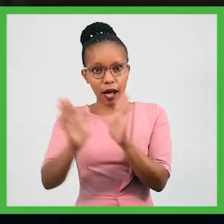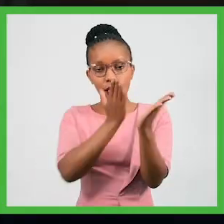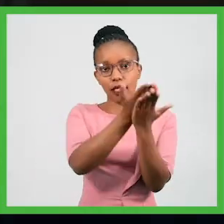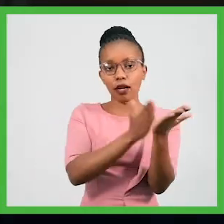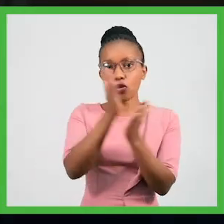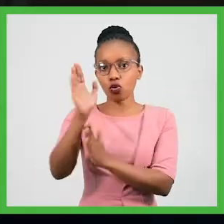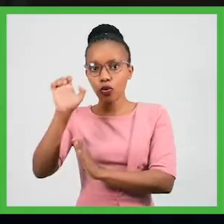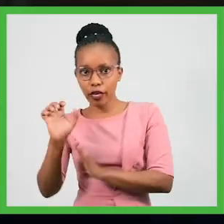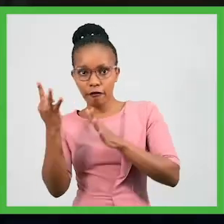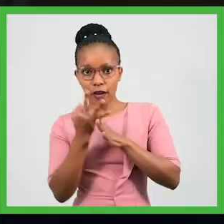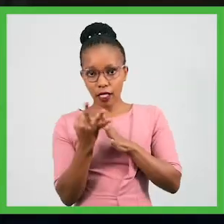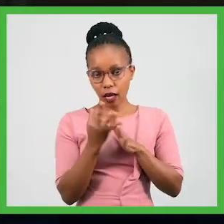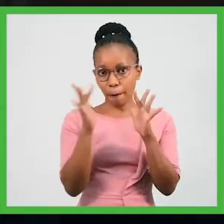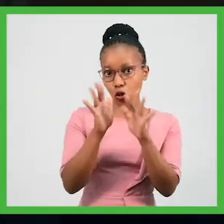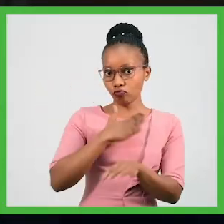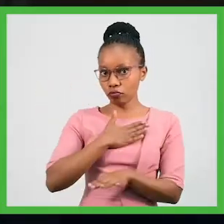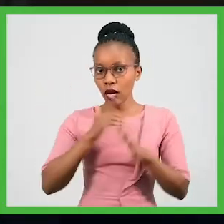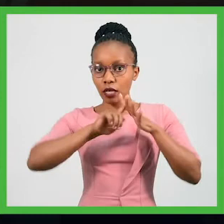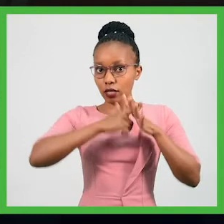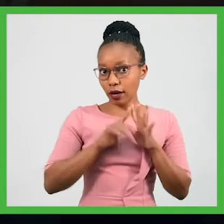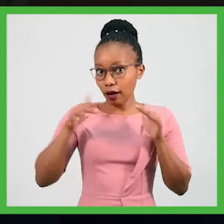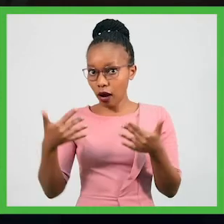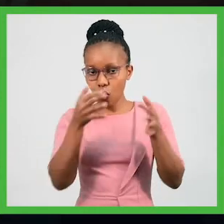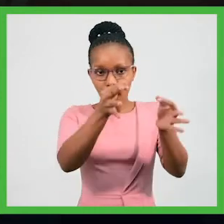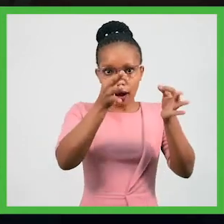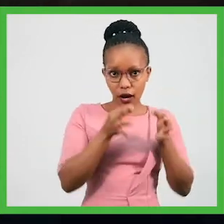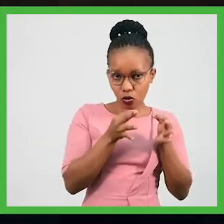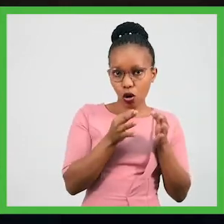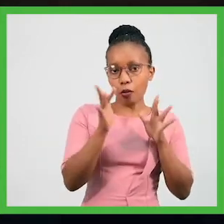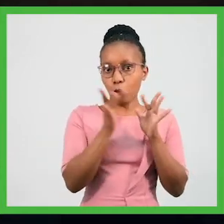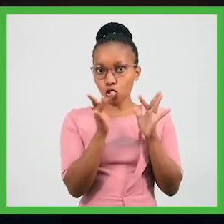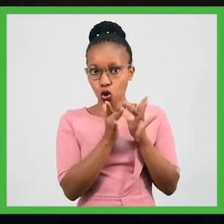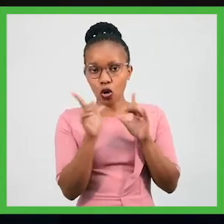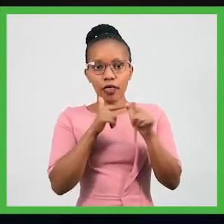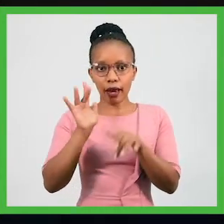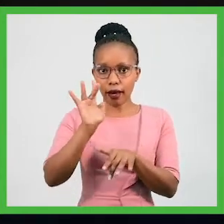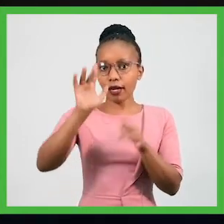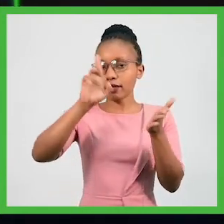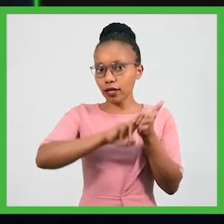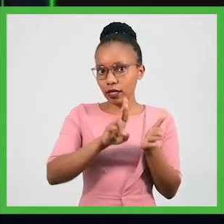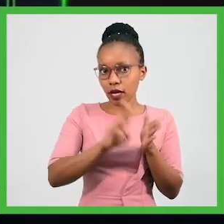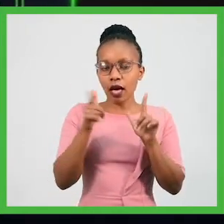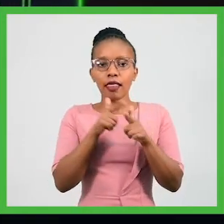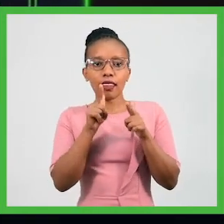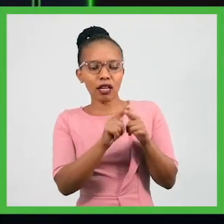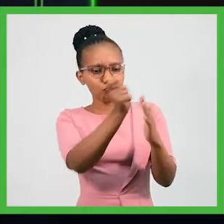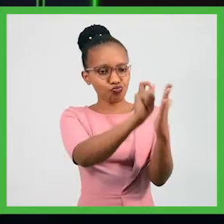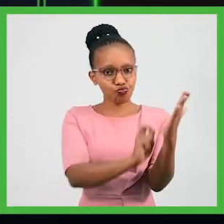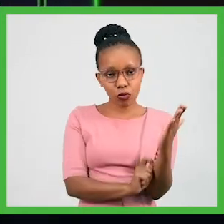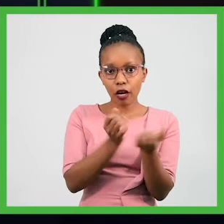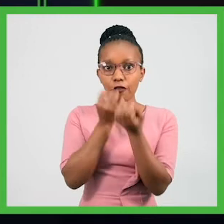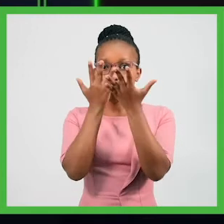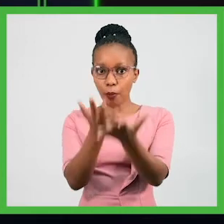through our e-filing portal. Start by creating an account on the portal. Click on Register and enter the respective details